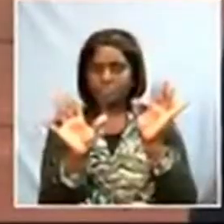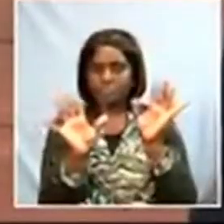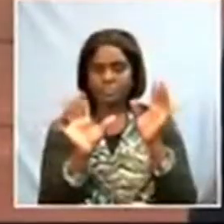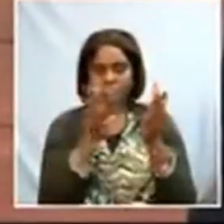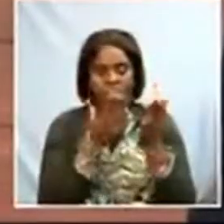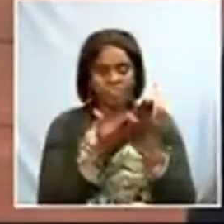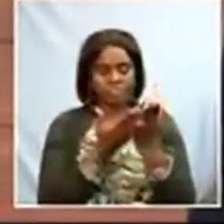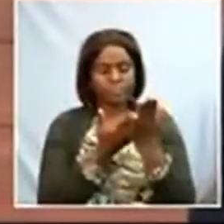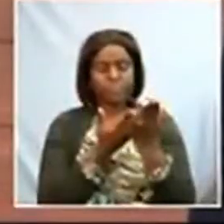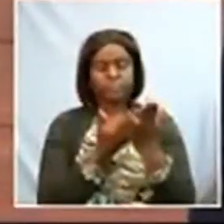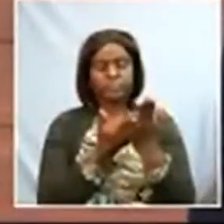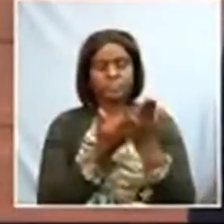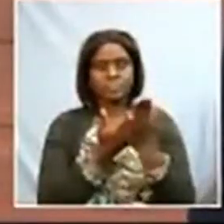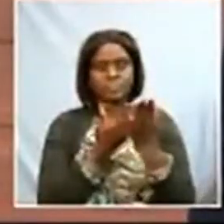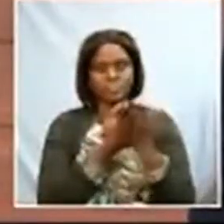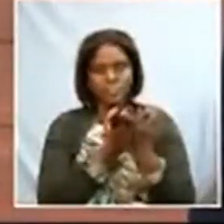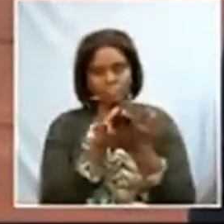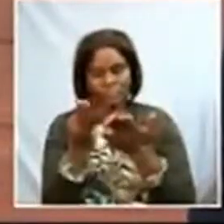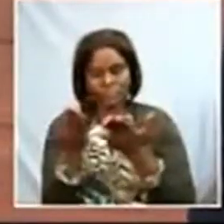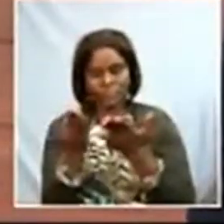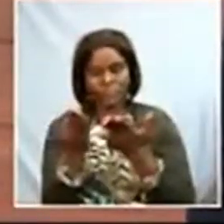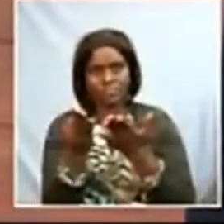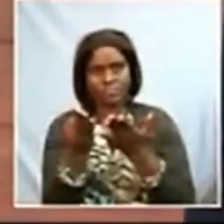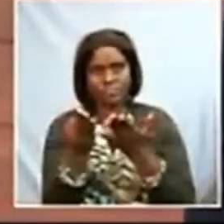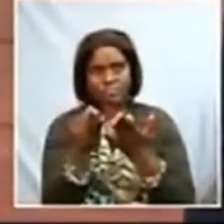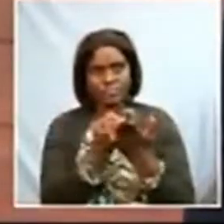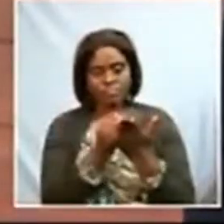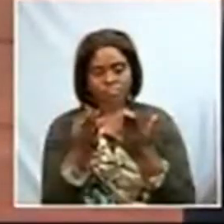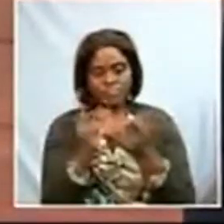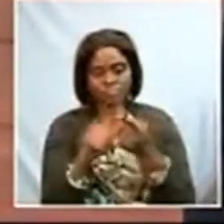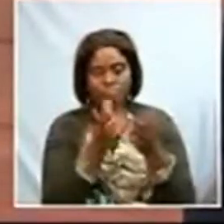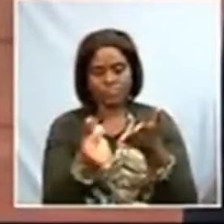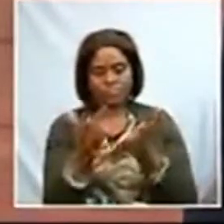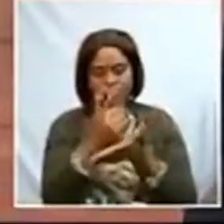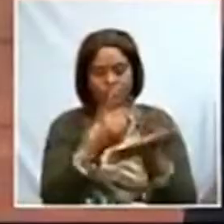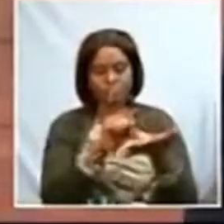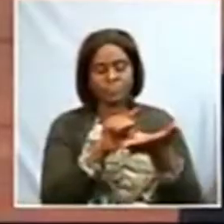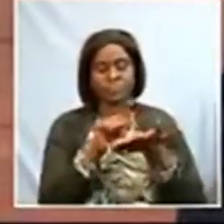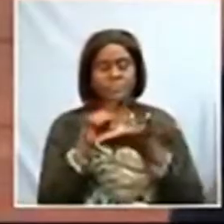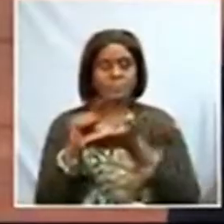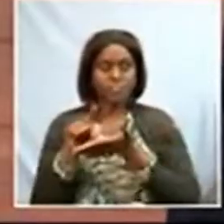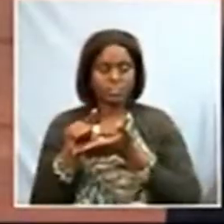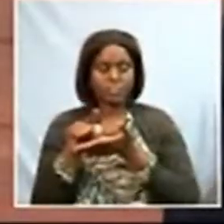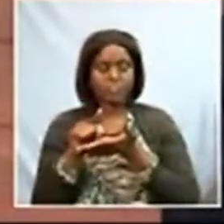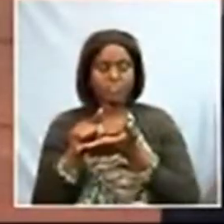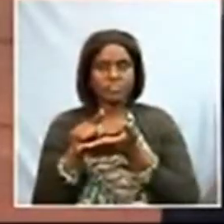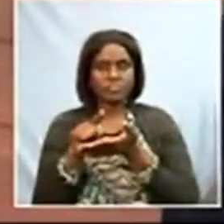on the failure to recover the loans.